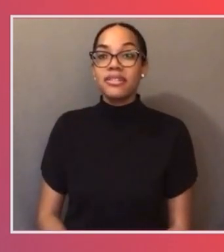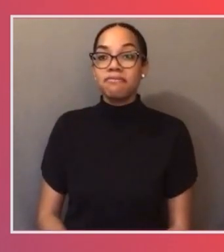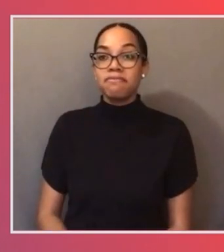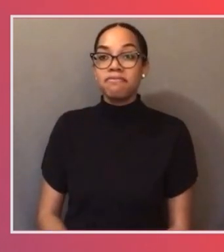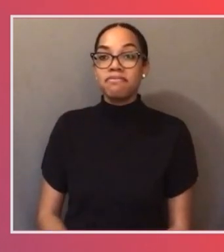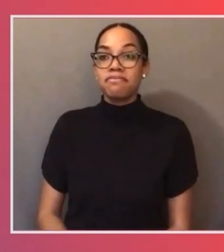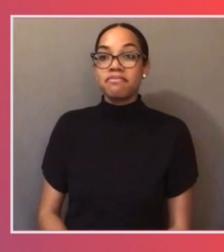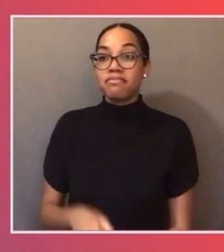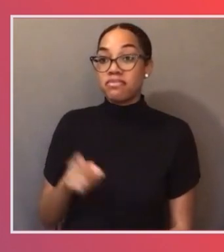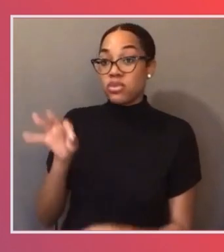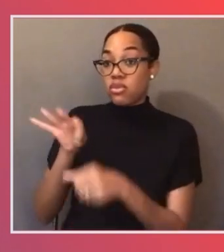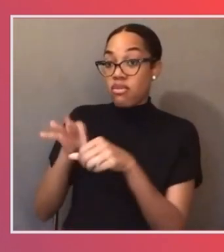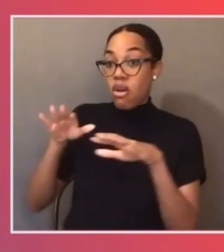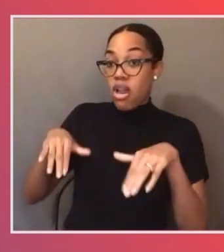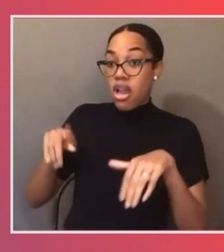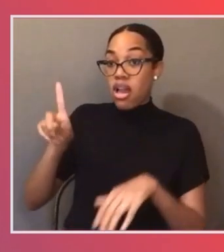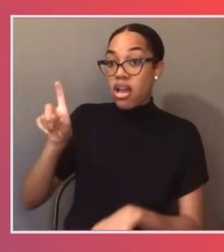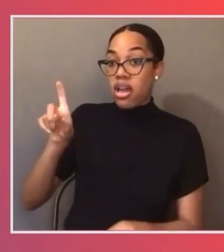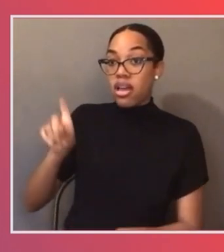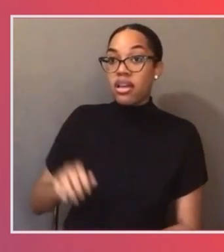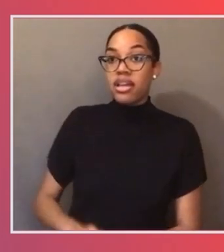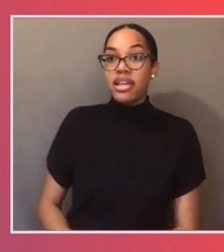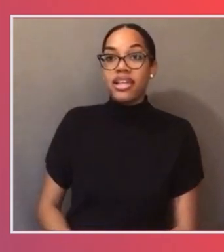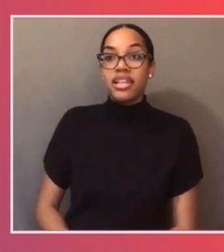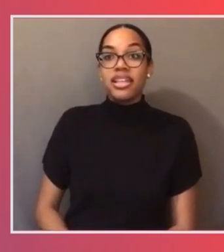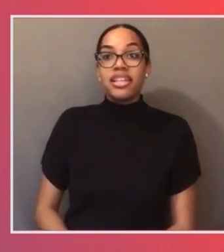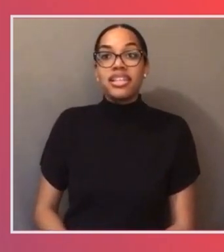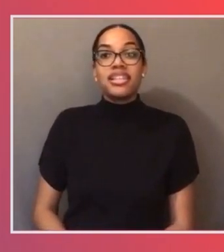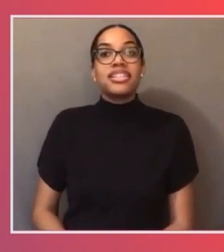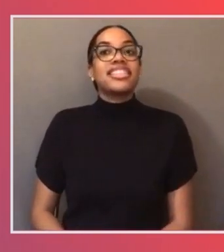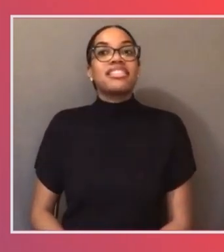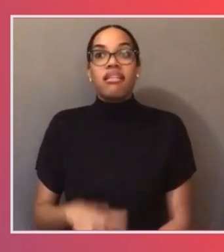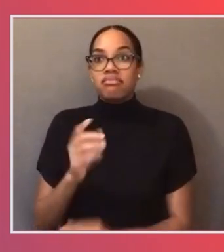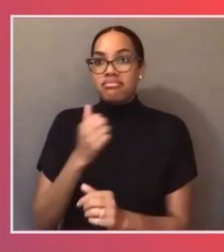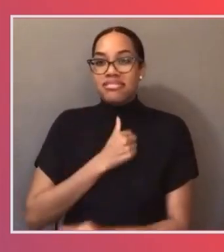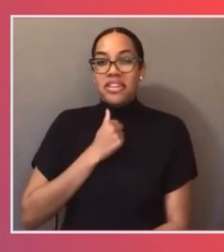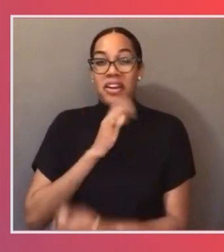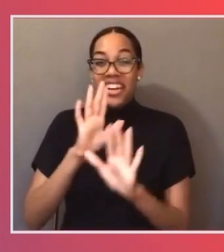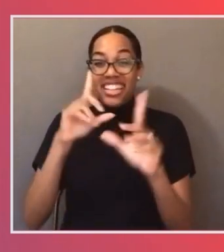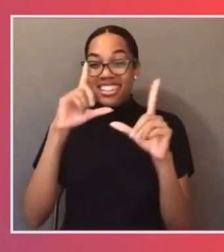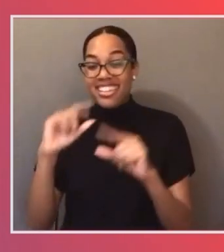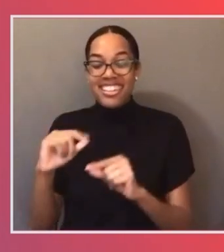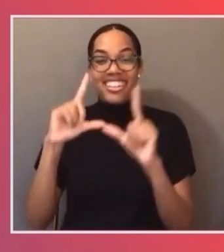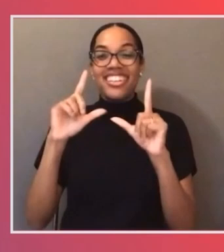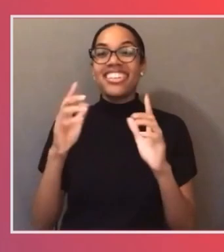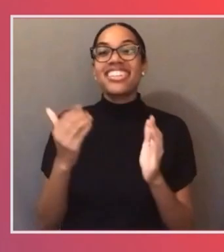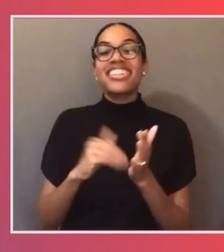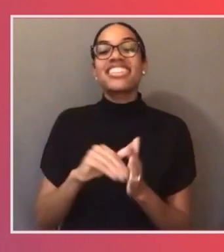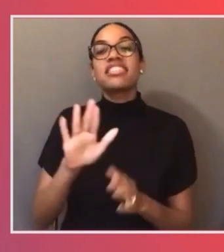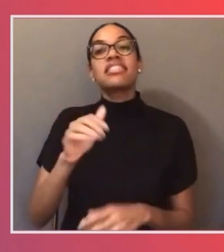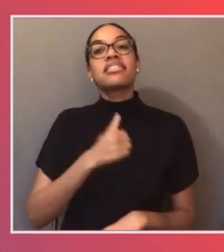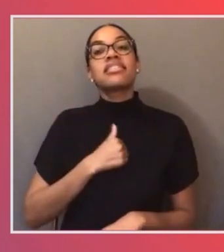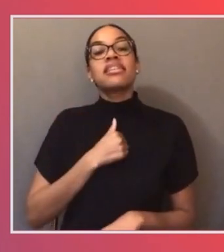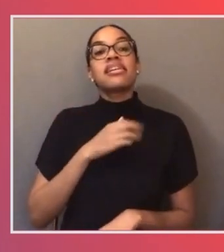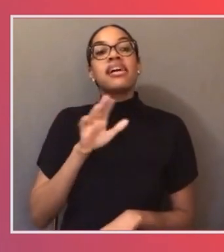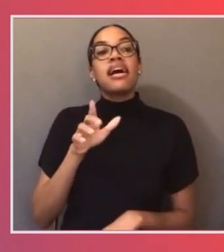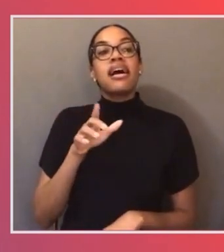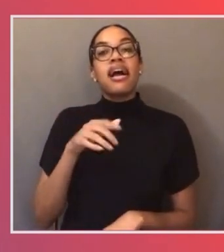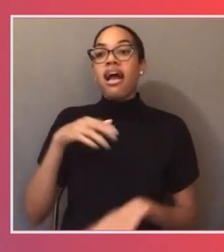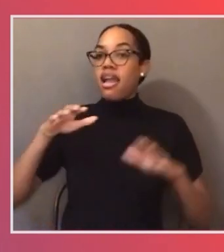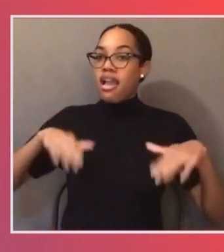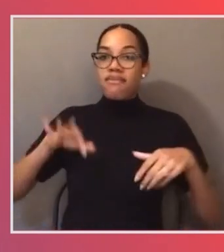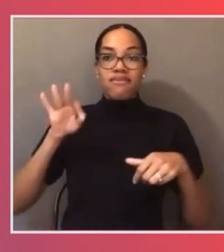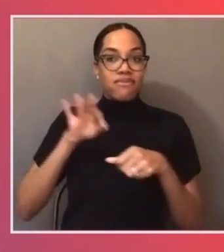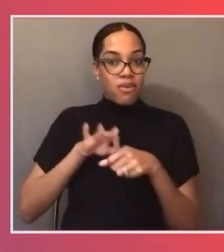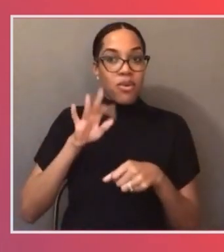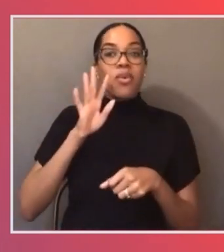I have not. Oh, sorry. I have not voted yet. I'm going to be voting in person next week. I'm very